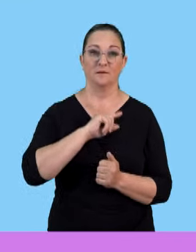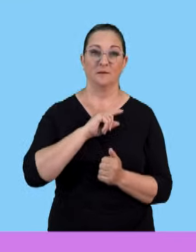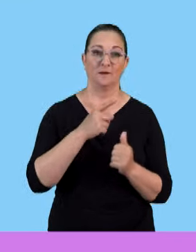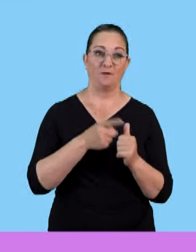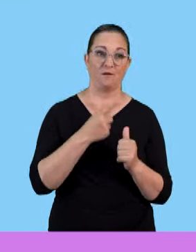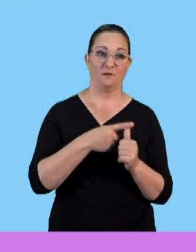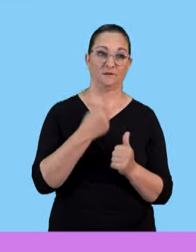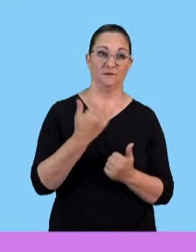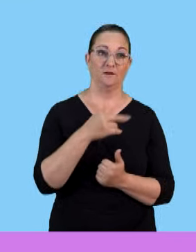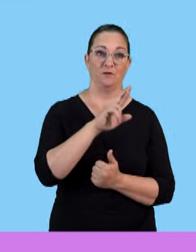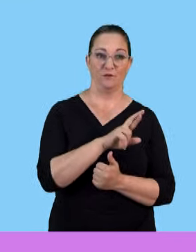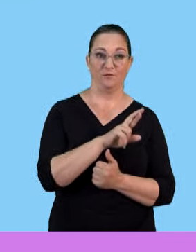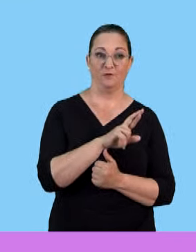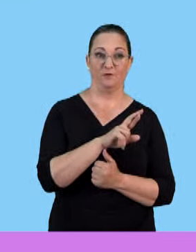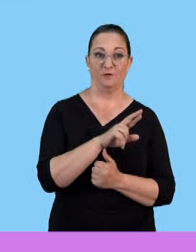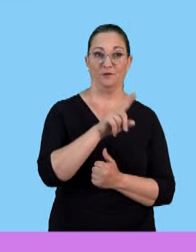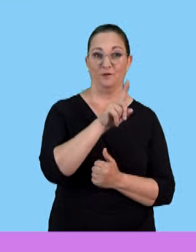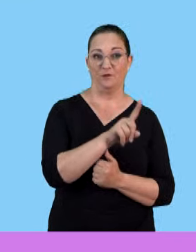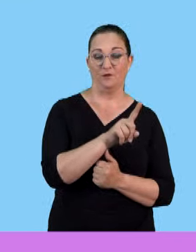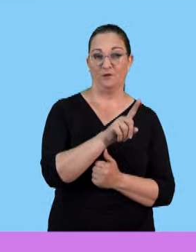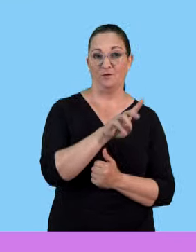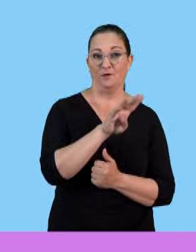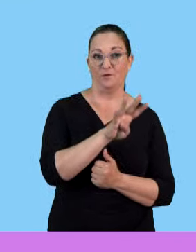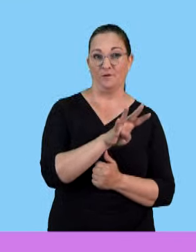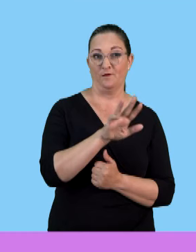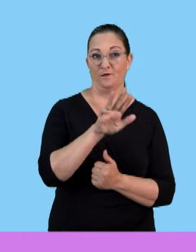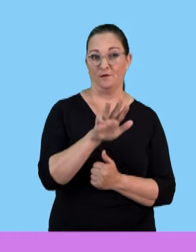a total amount of